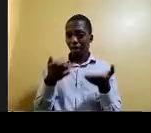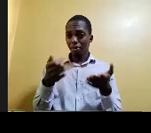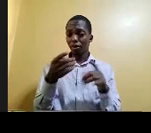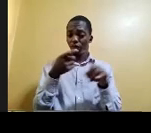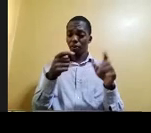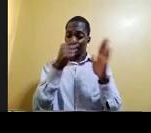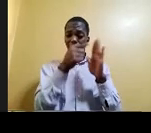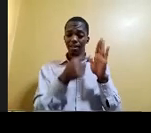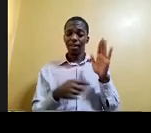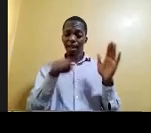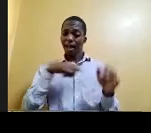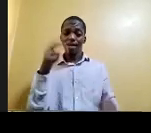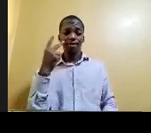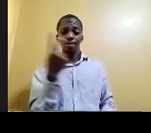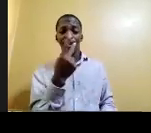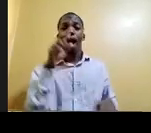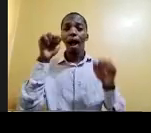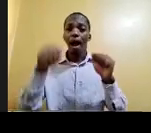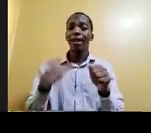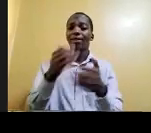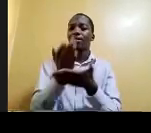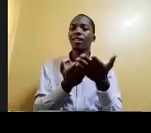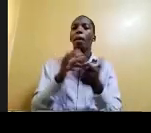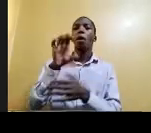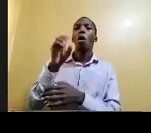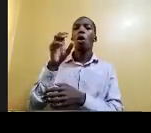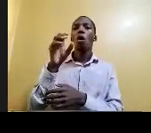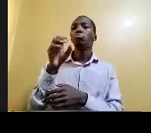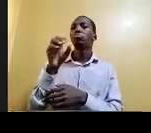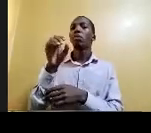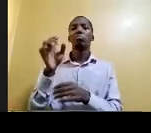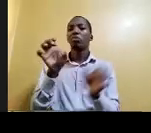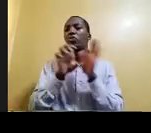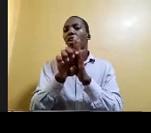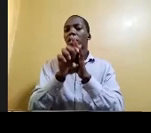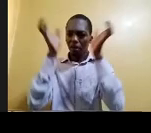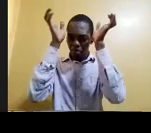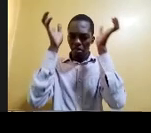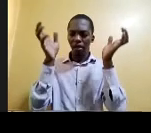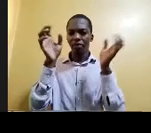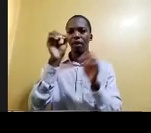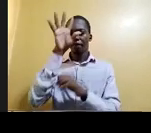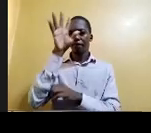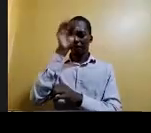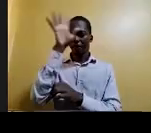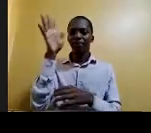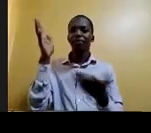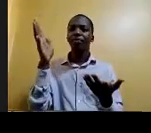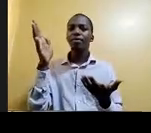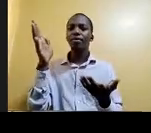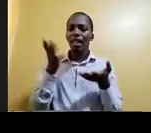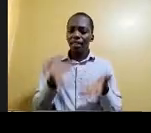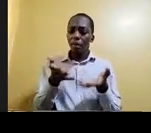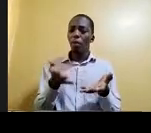see, some crops such as pineapple could face problems because there are at the moment no uses